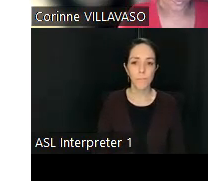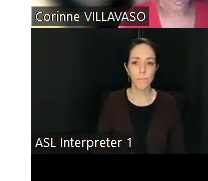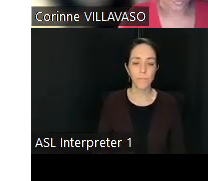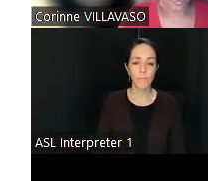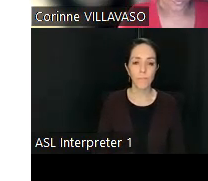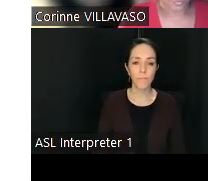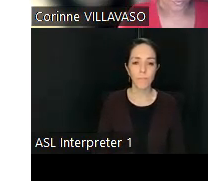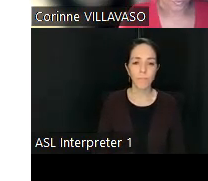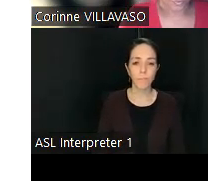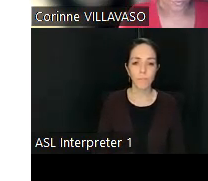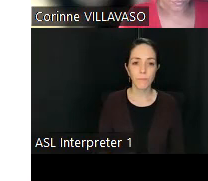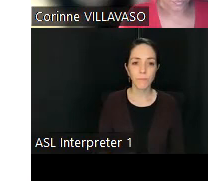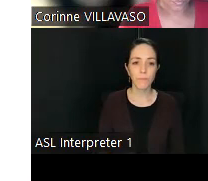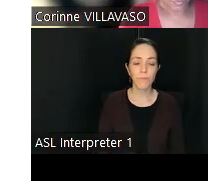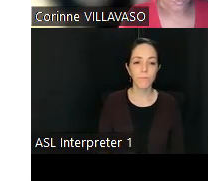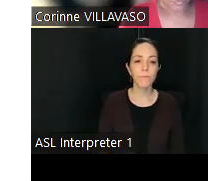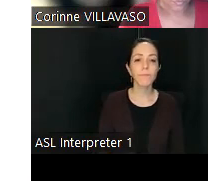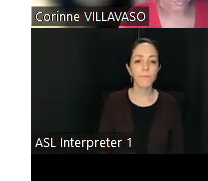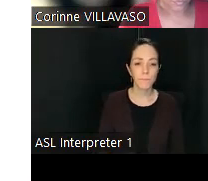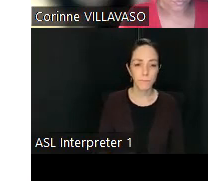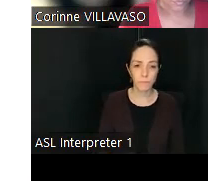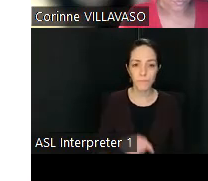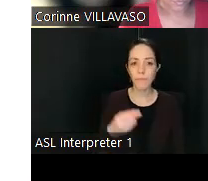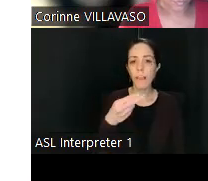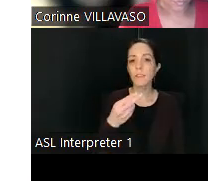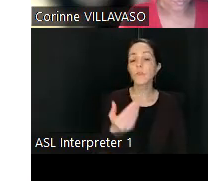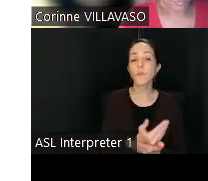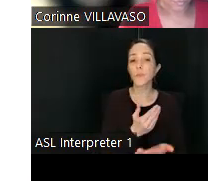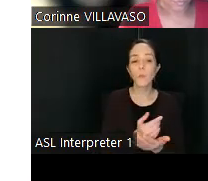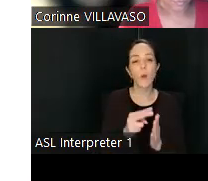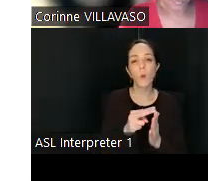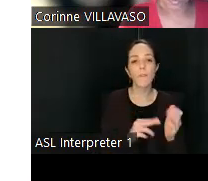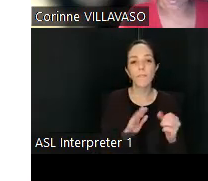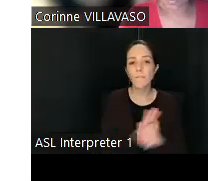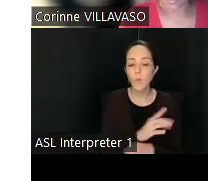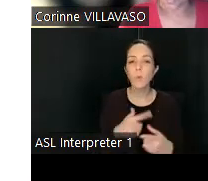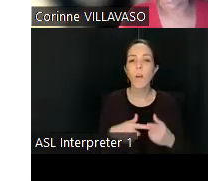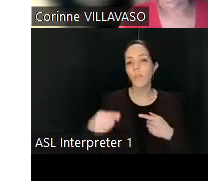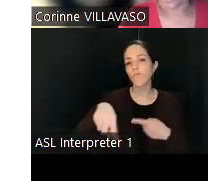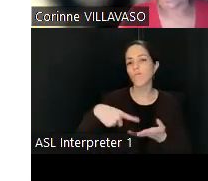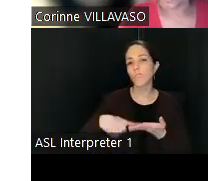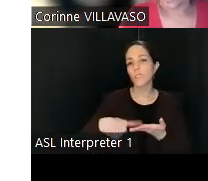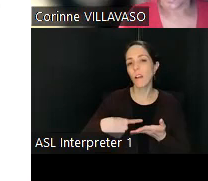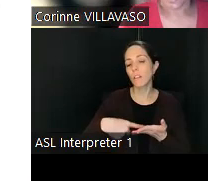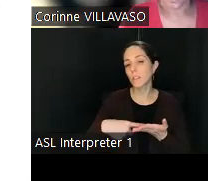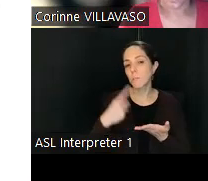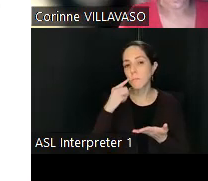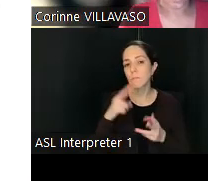And yes, internal, so H, and this is completely new, so I'll read it in full, and we can discuss. And I think it's really helpful that we